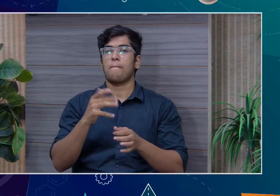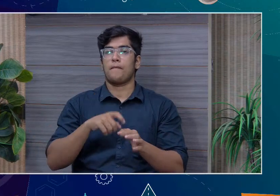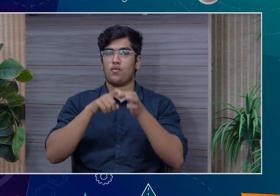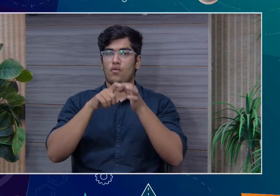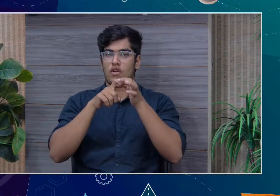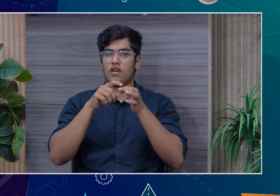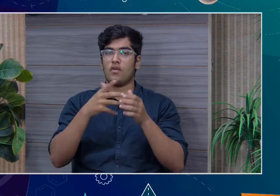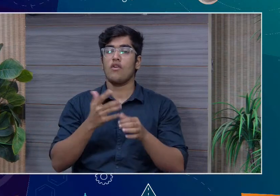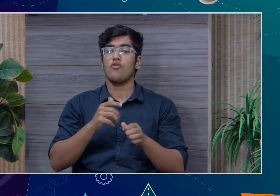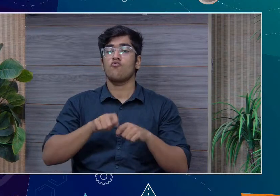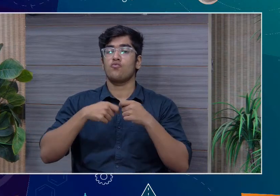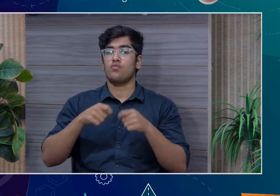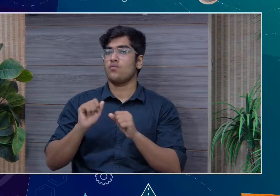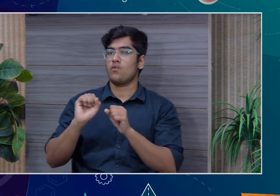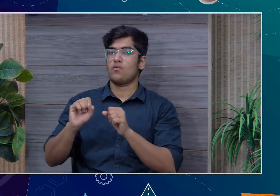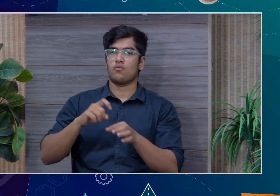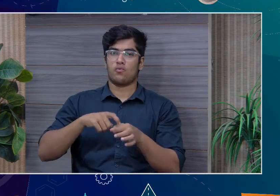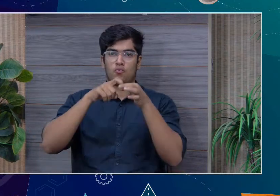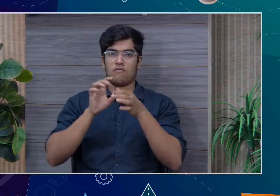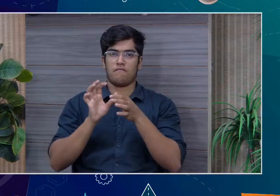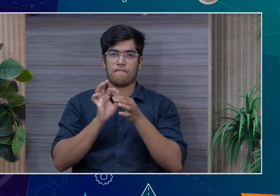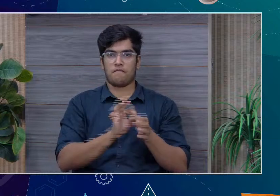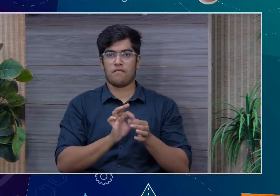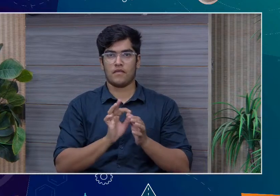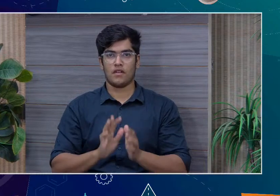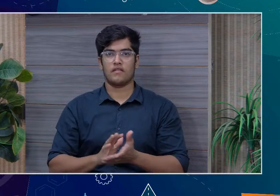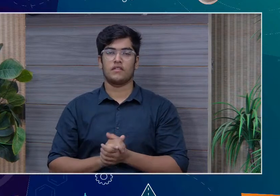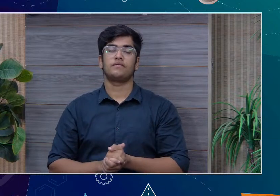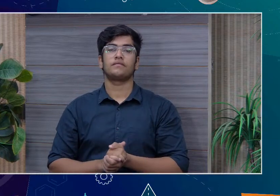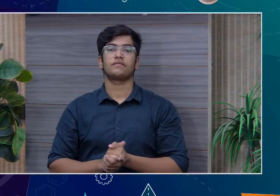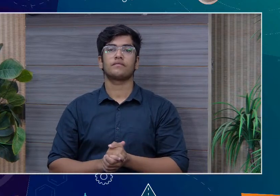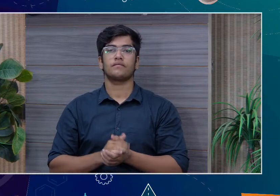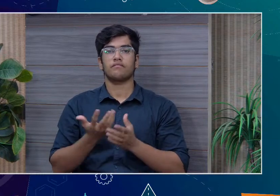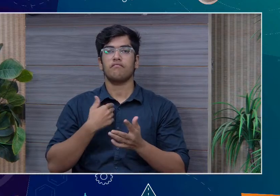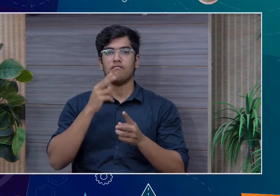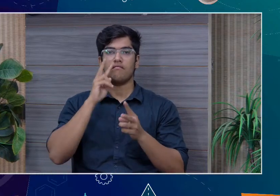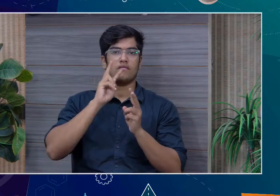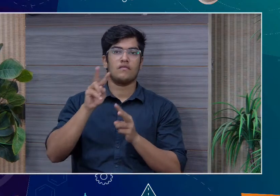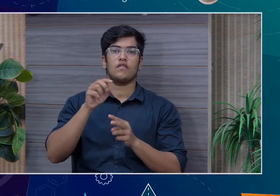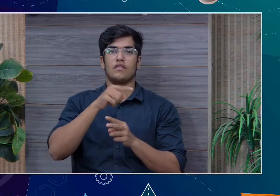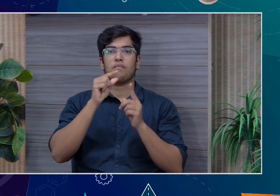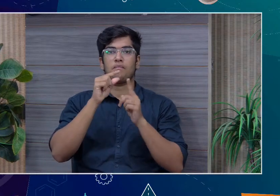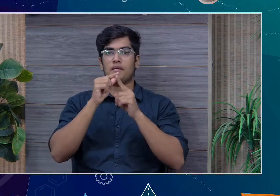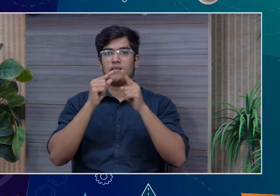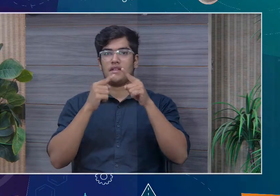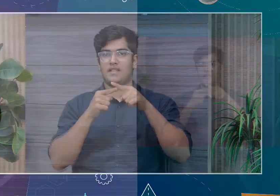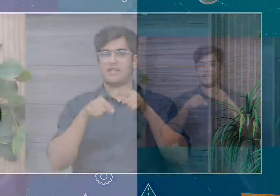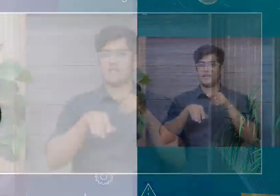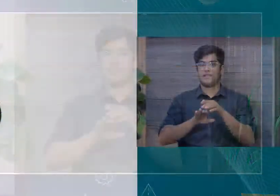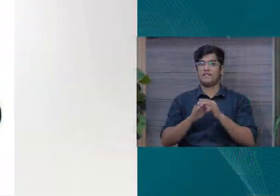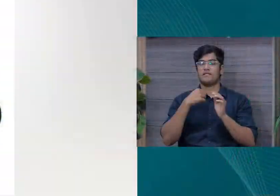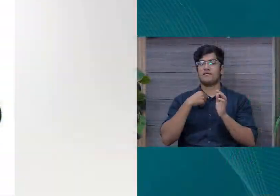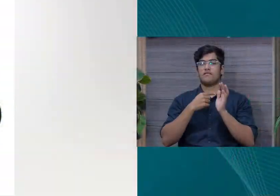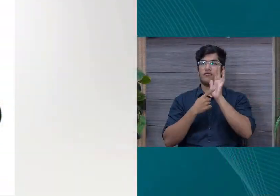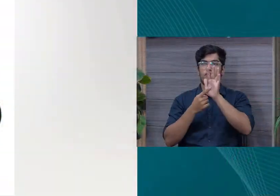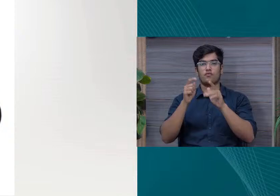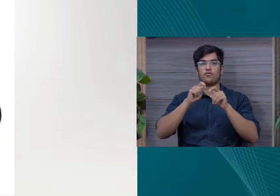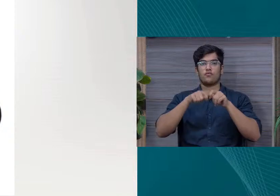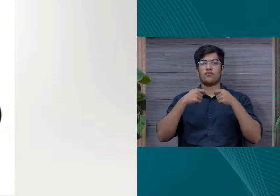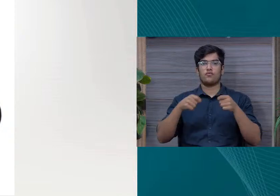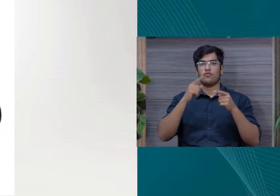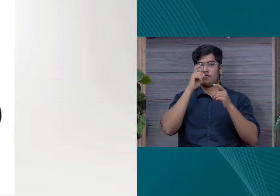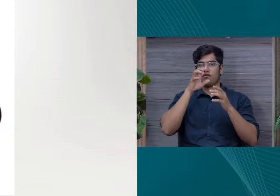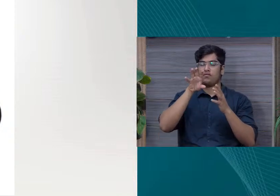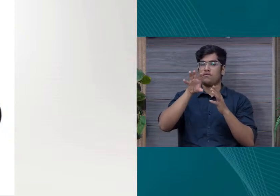quality. Okay. So moving on, when we see in my slide, I have given a picture of shoes. Yeah. So why